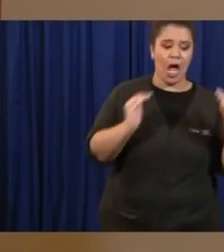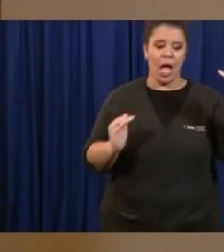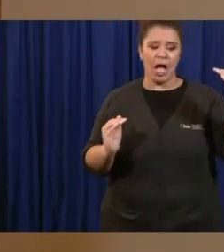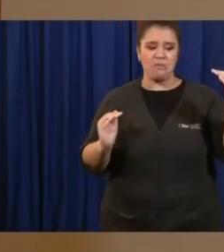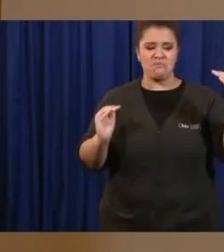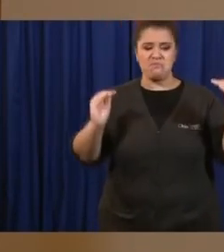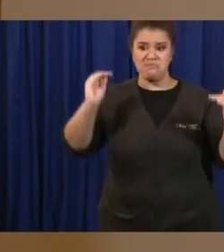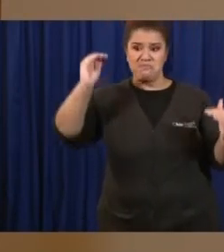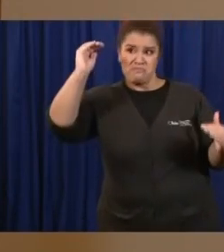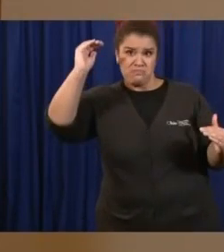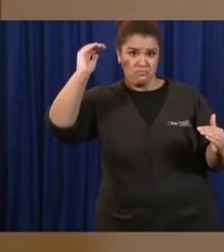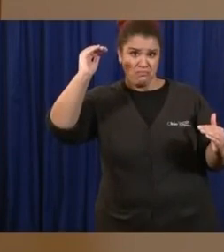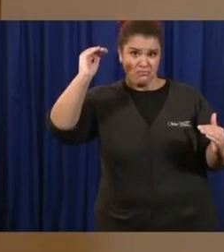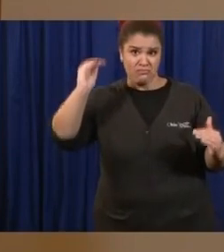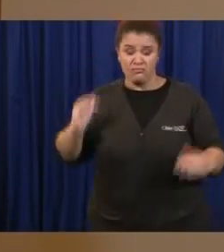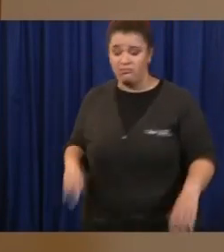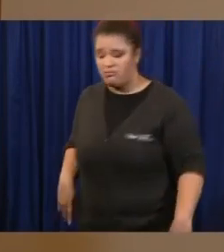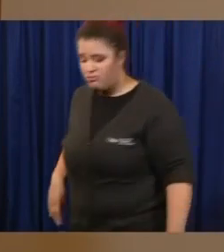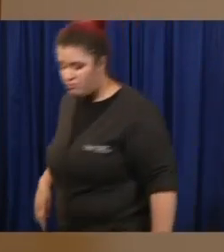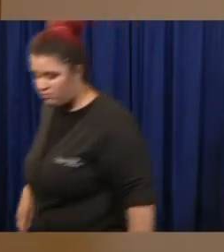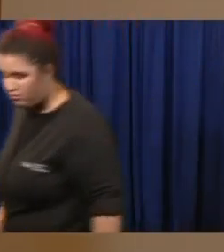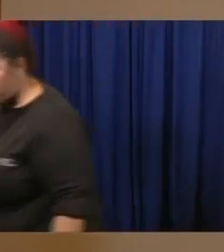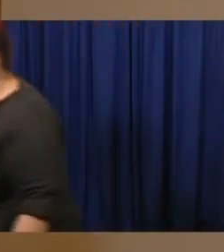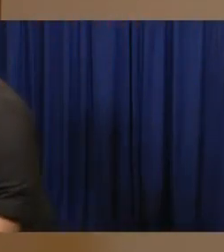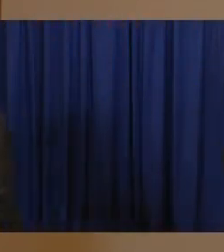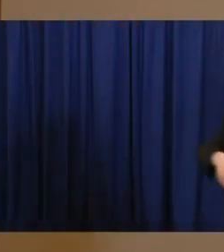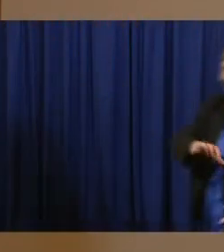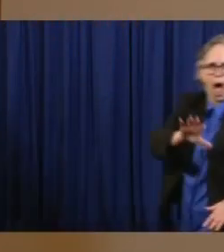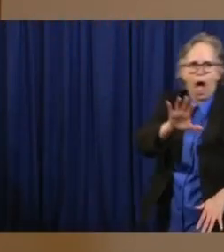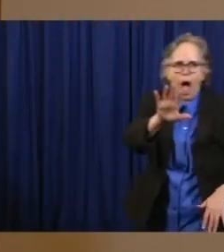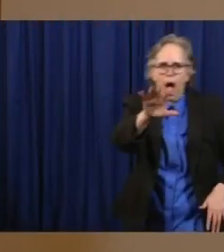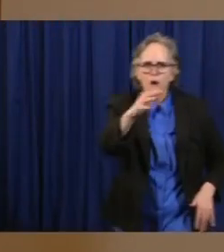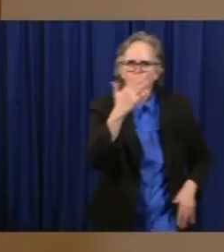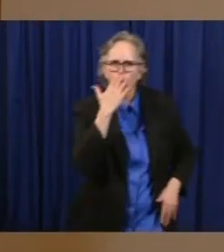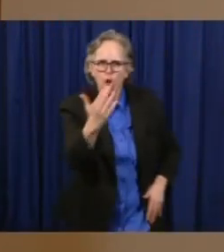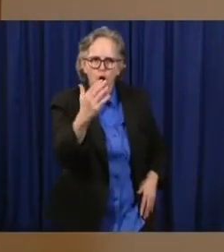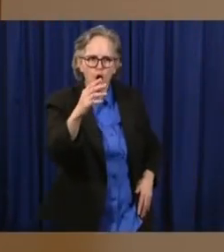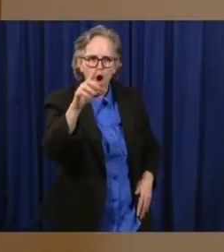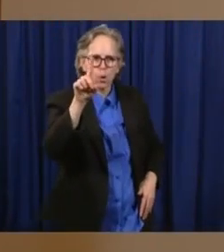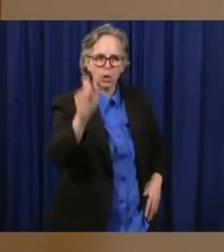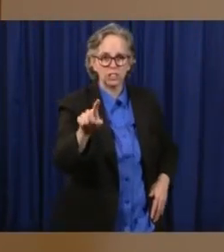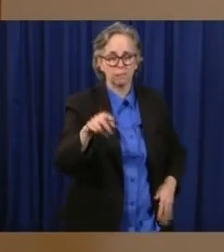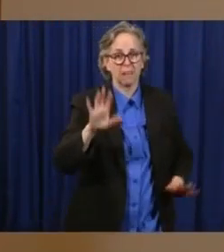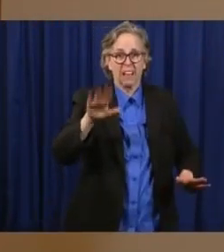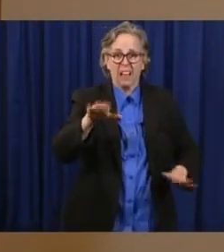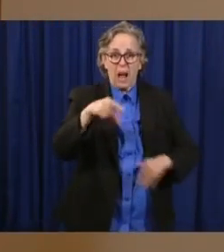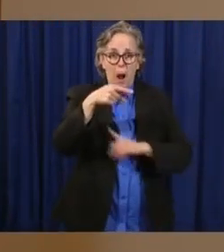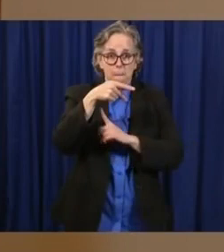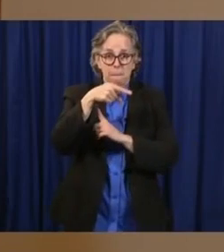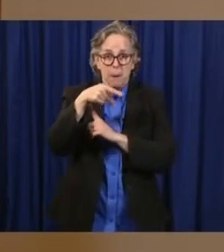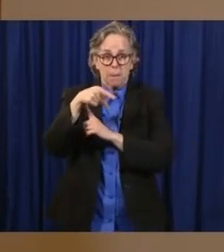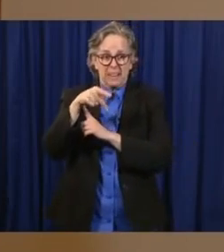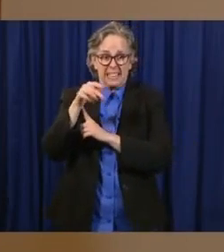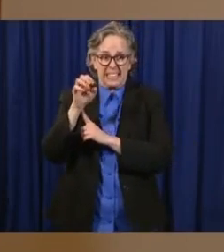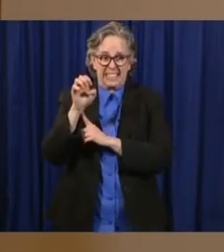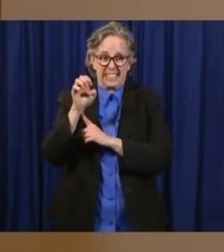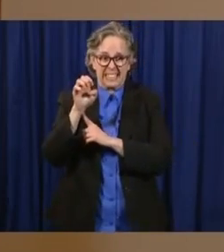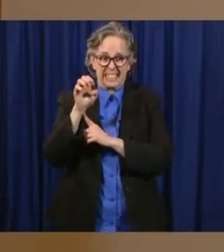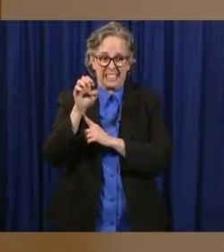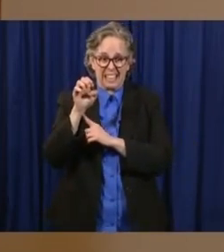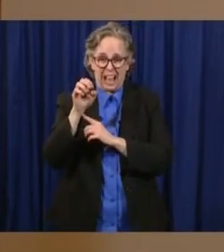great question. So PPE was always one of the most driving factors of all of this, the lack of testing, the lack of PPE,